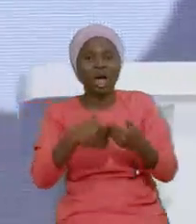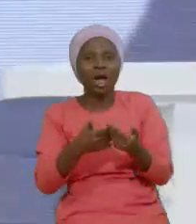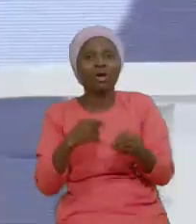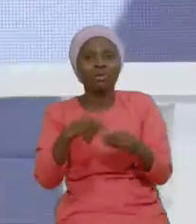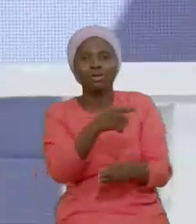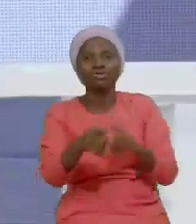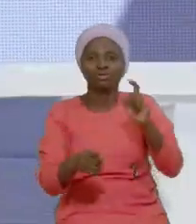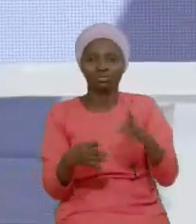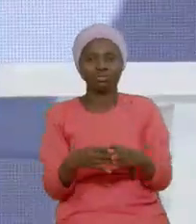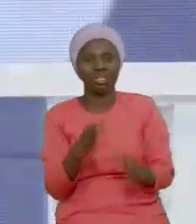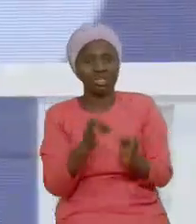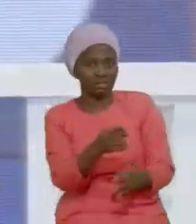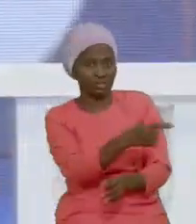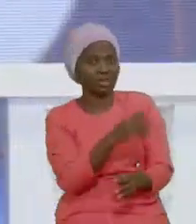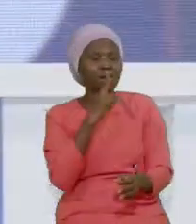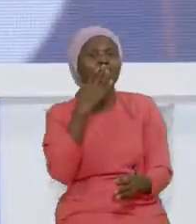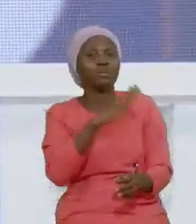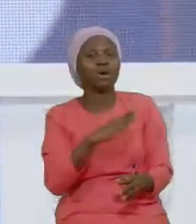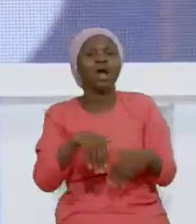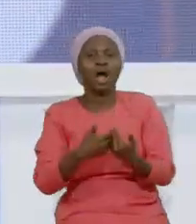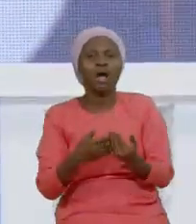If they are bad, how about you?